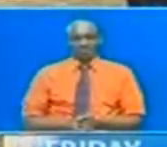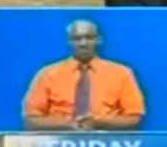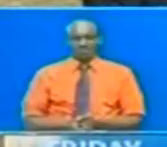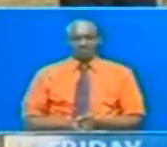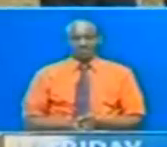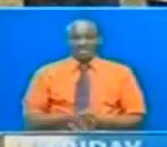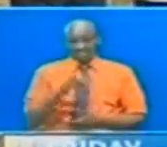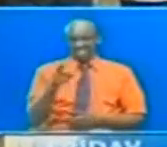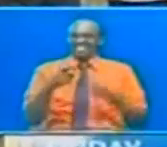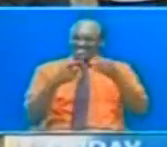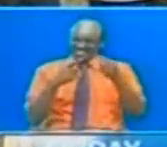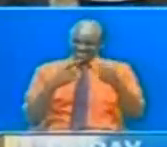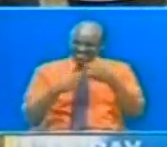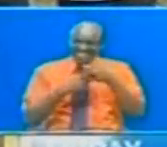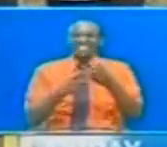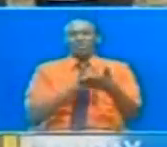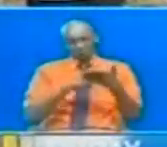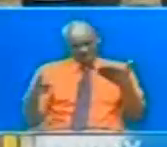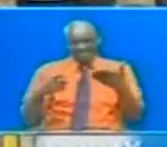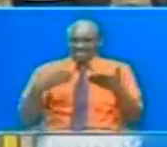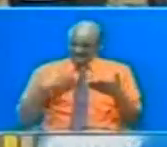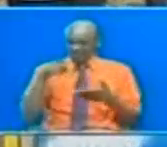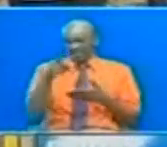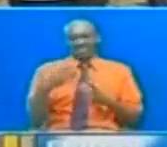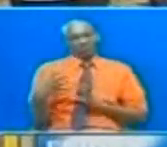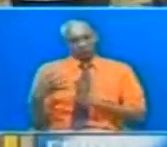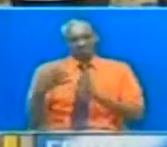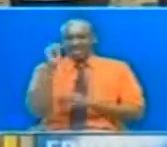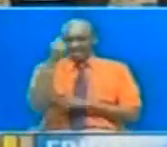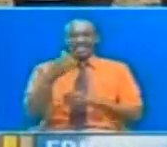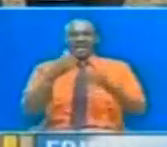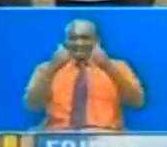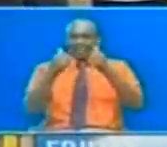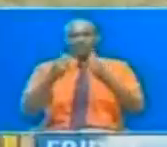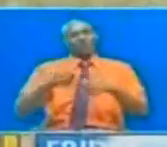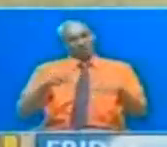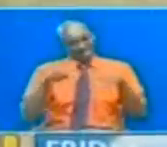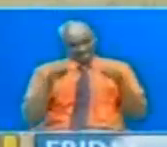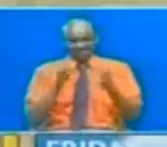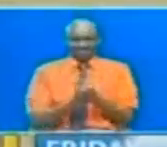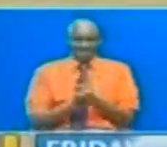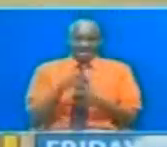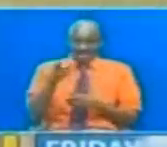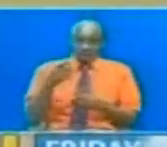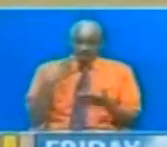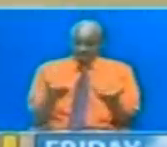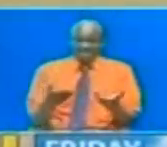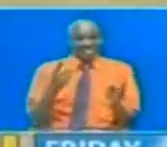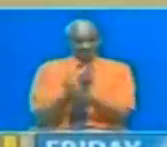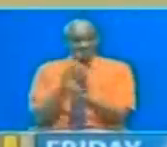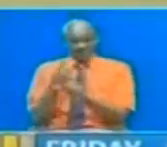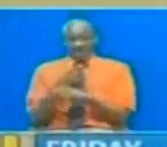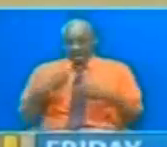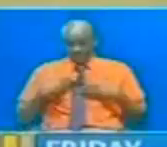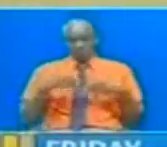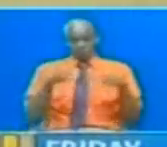It has been 6 weeks of action in the current Kenyan Cup season, and as matches stand, the log leading pack has put in stellar performances and remain